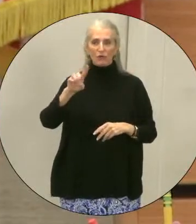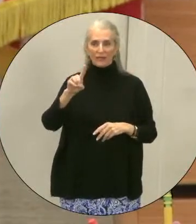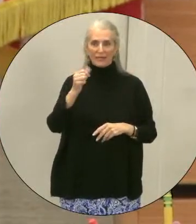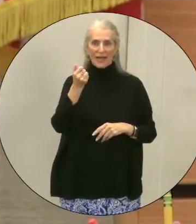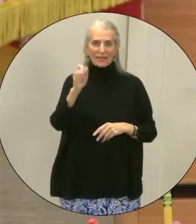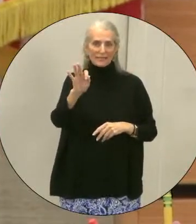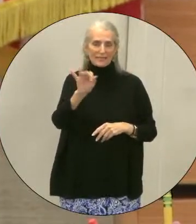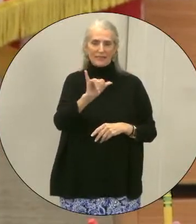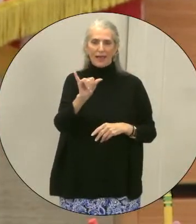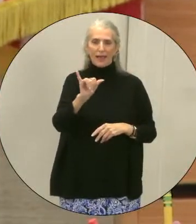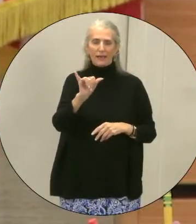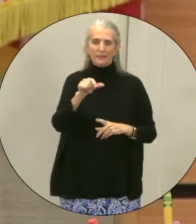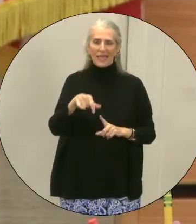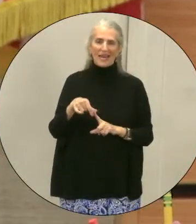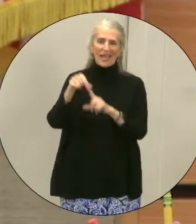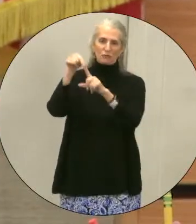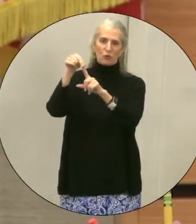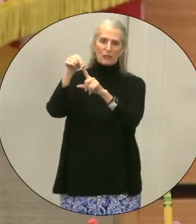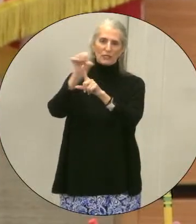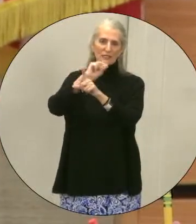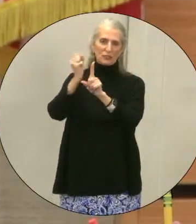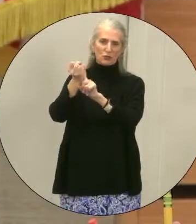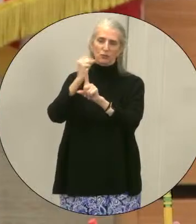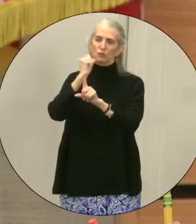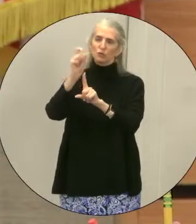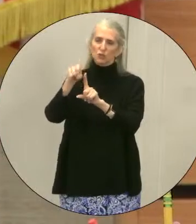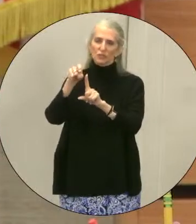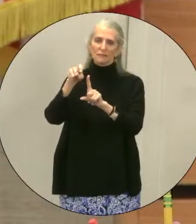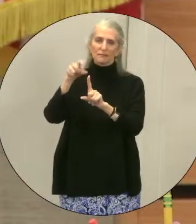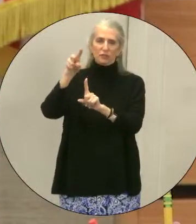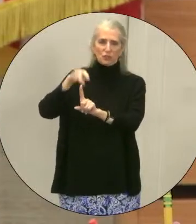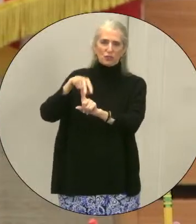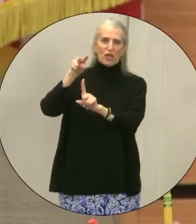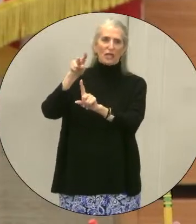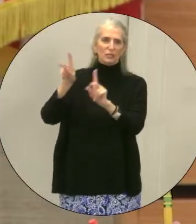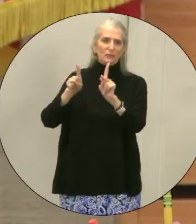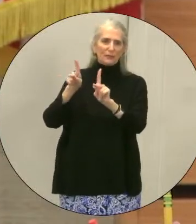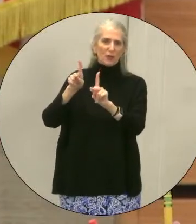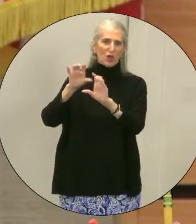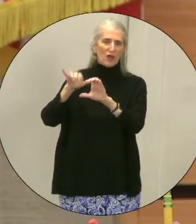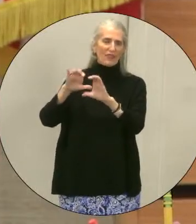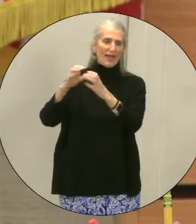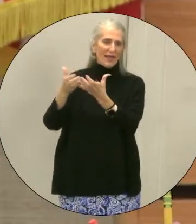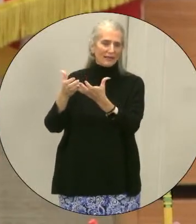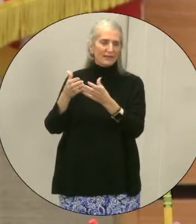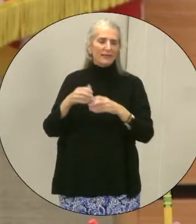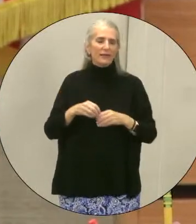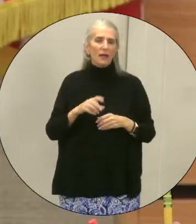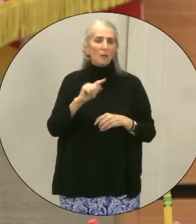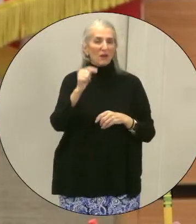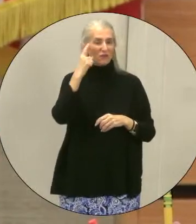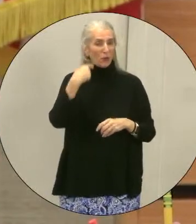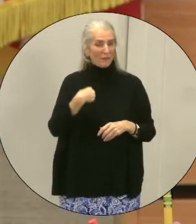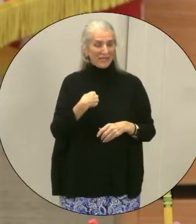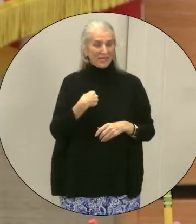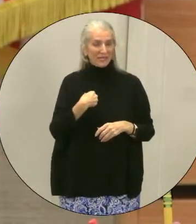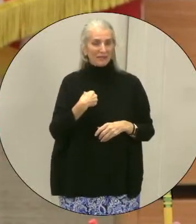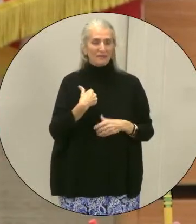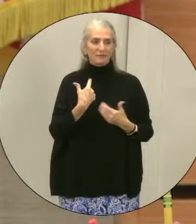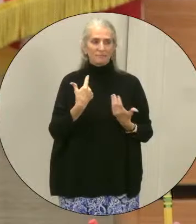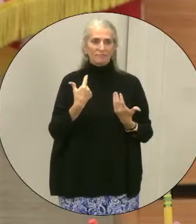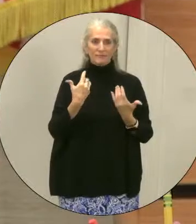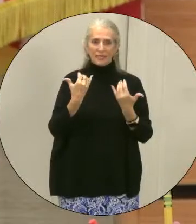an extraordinary situation we shouldn't judge people on, but I see it as a litmus test. And for me,